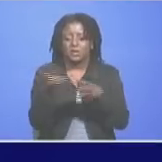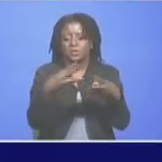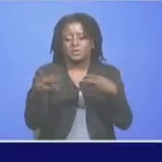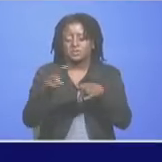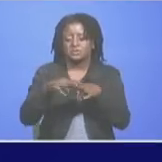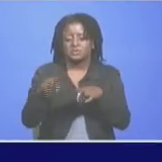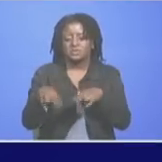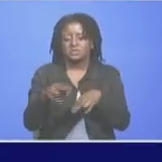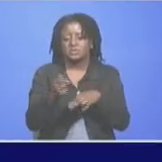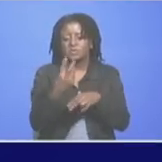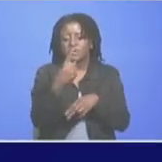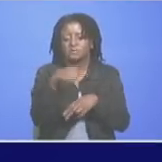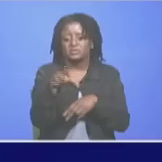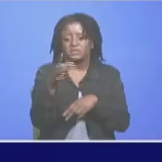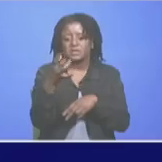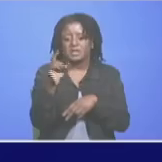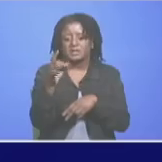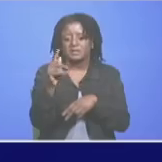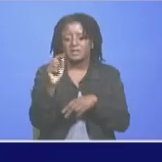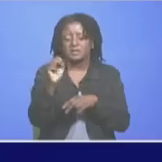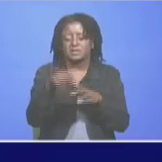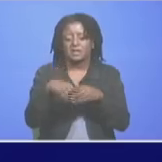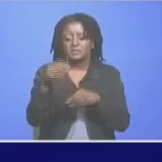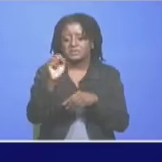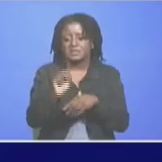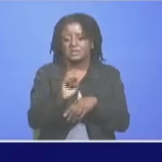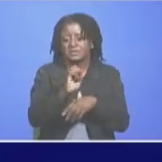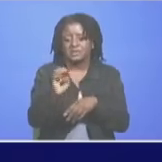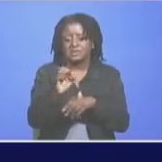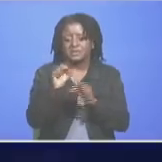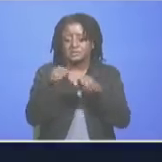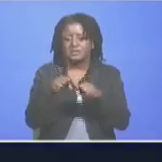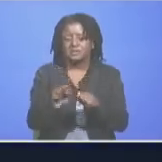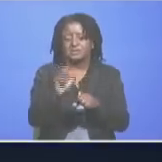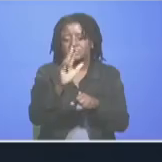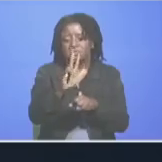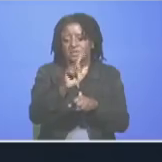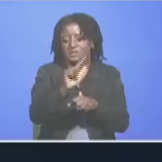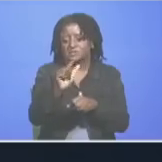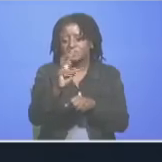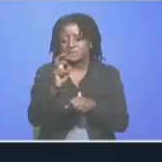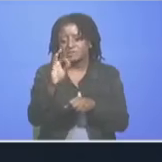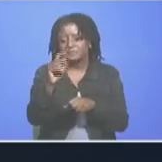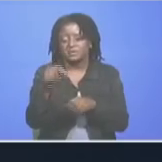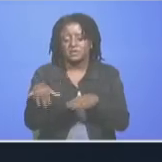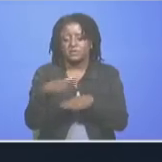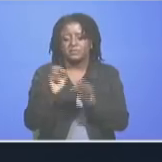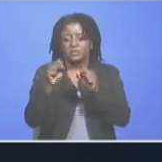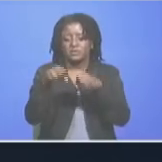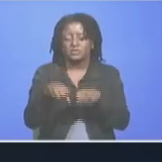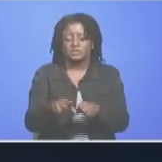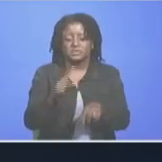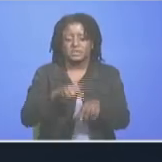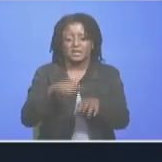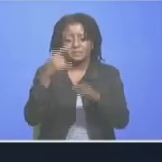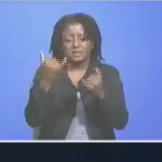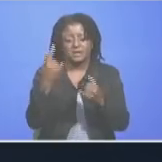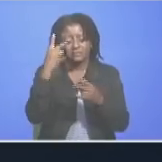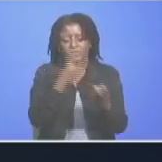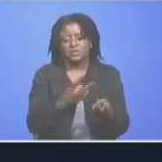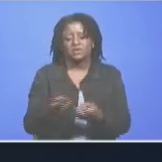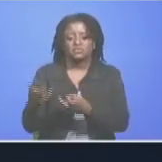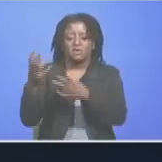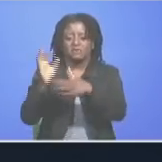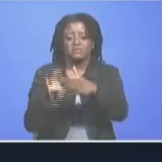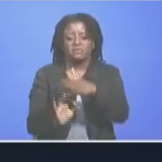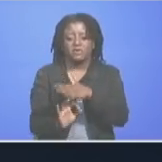of the southeast, the wave height subsiding 3 to 6 feet over the ocean. And that's going to do it for your boating forecast. It is time now for your trial forecast, and